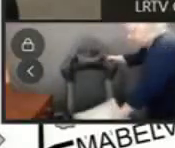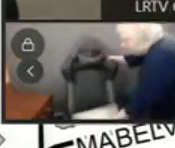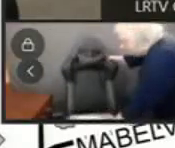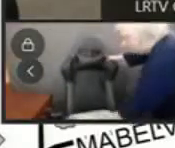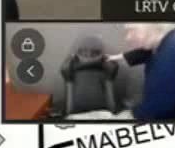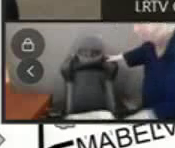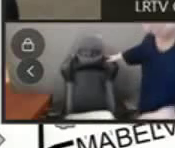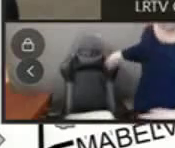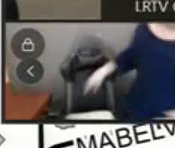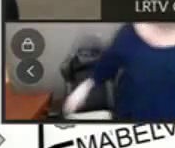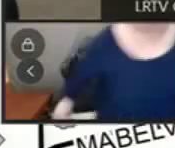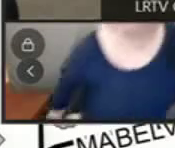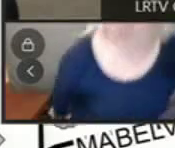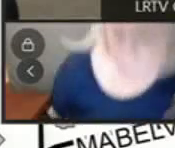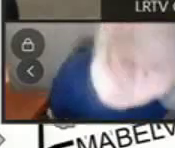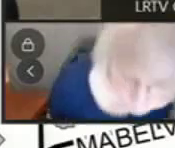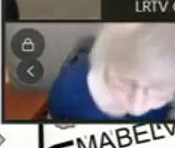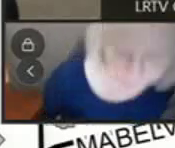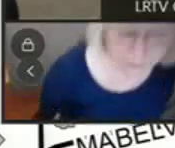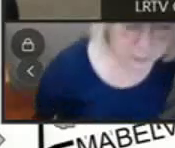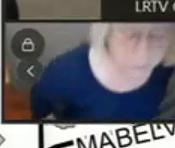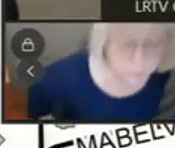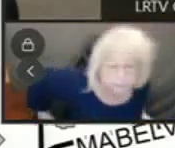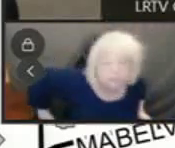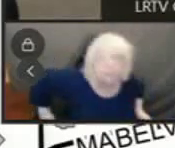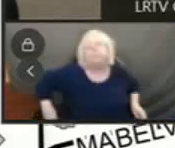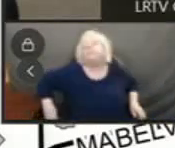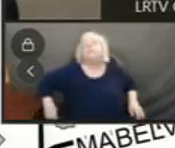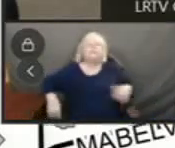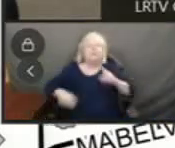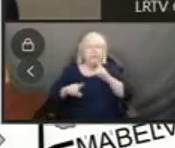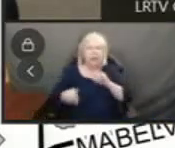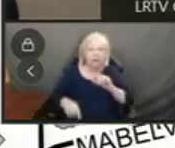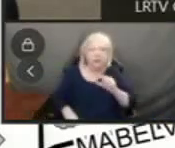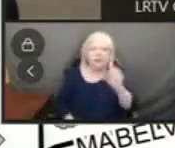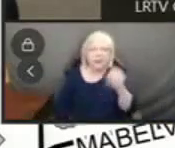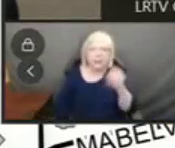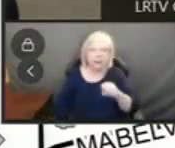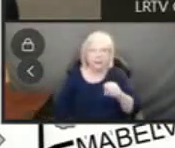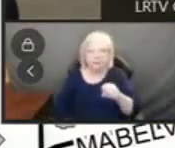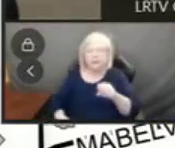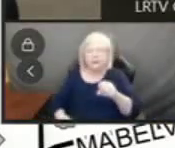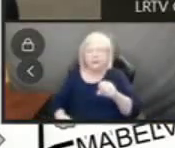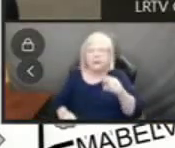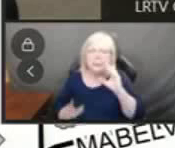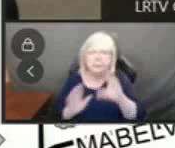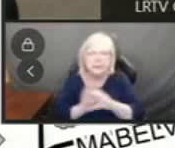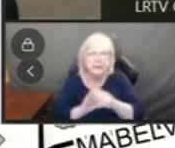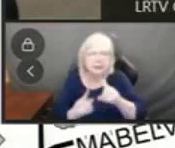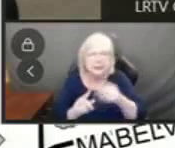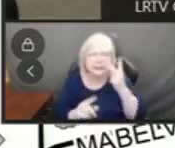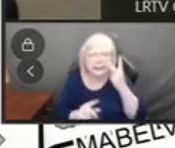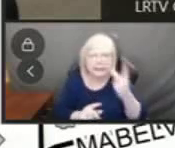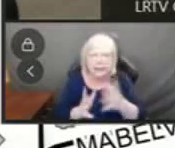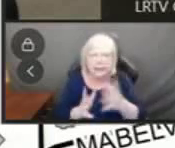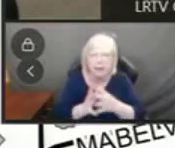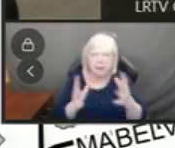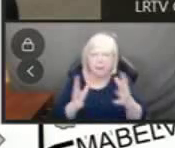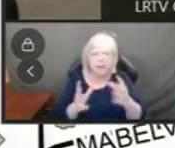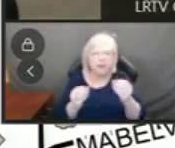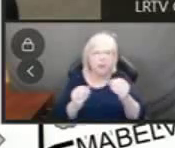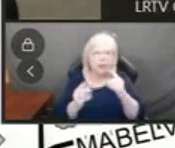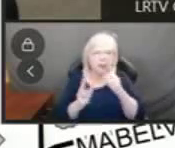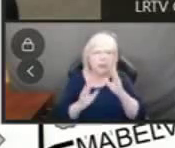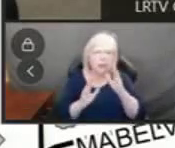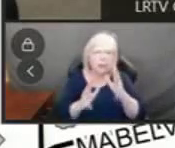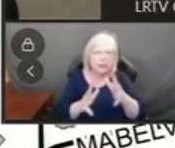so I can't tell from this picture that I have here how much of the property is left going to